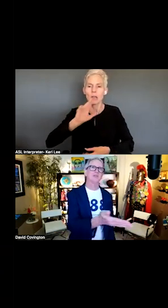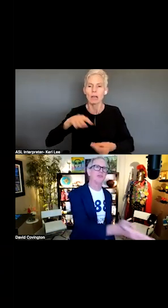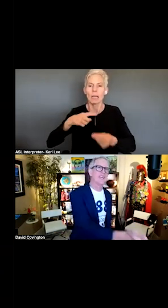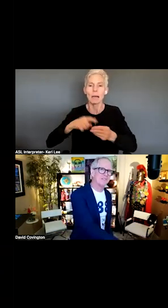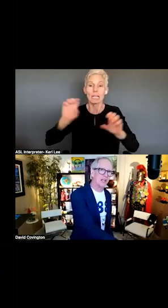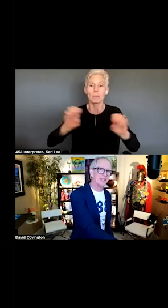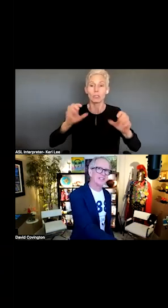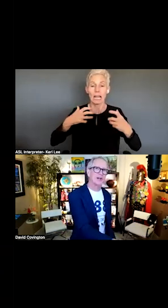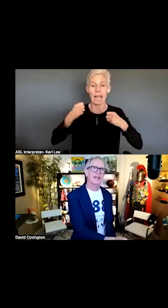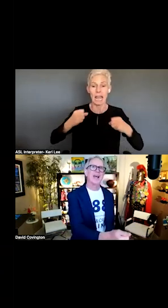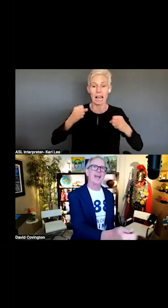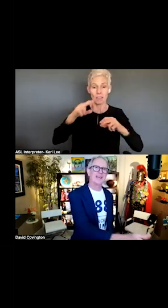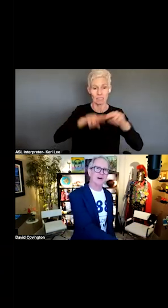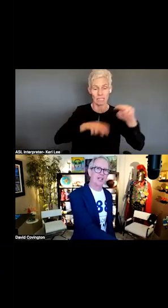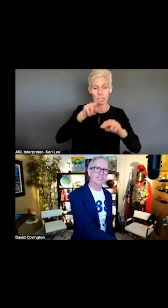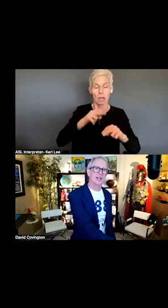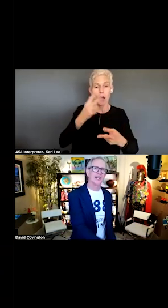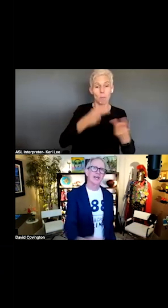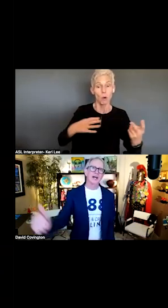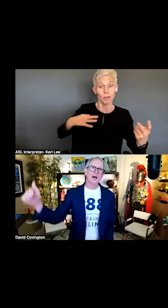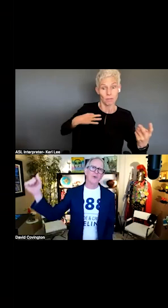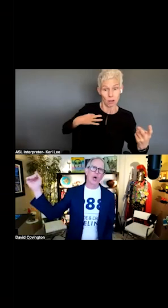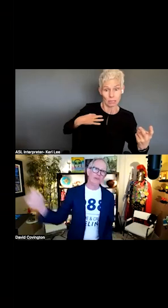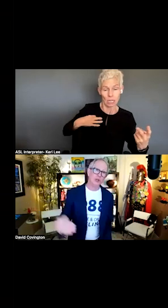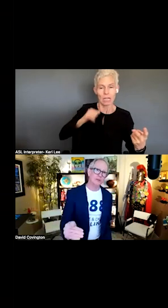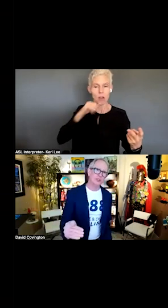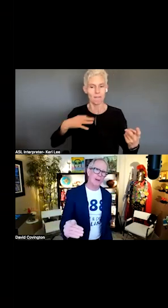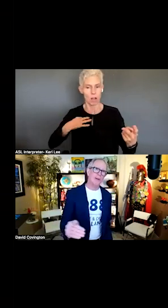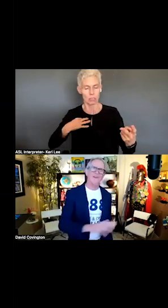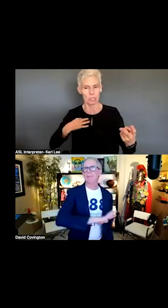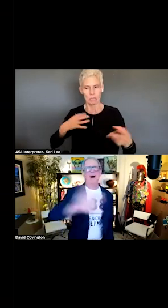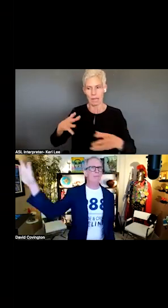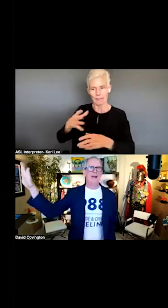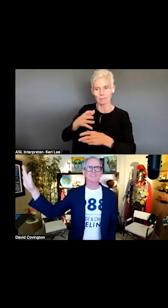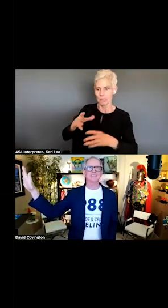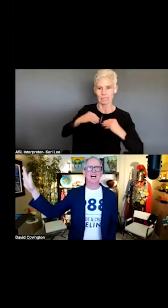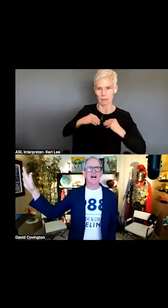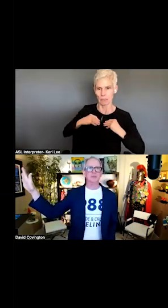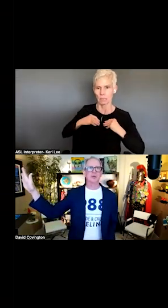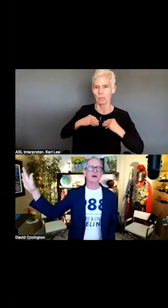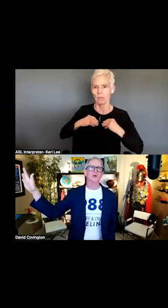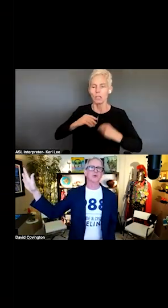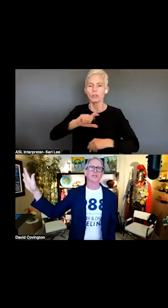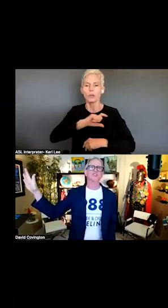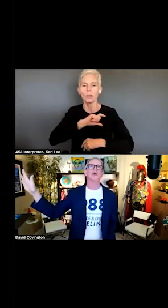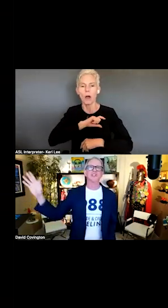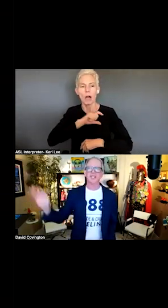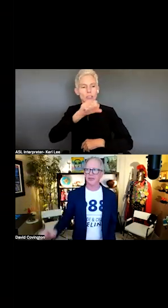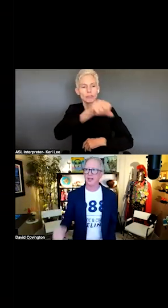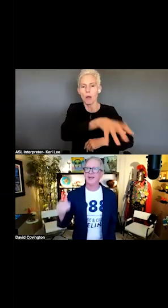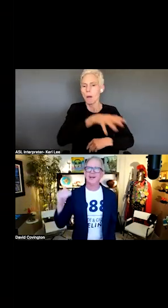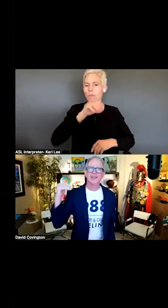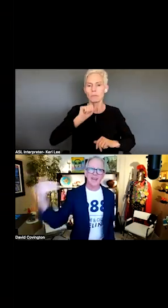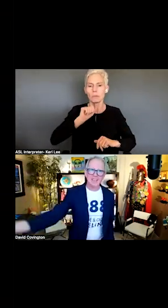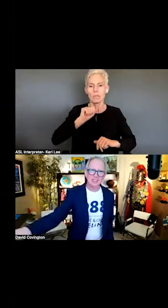receives both involuntary and voluntary law enforcement drop-off that bypasses the hospital medical clearance